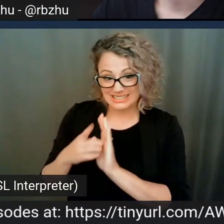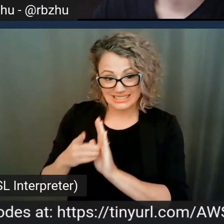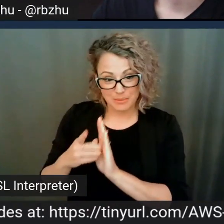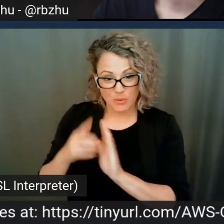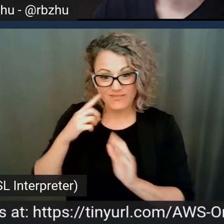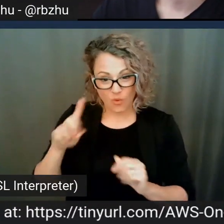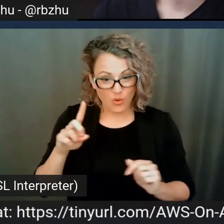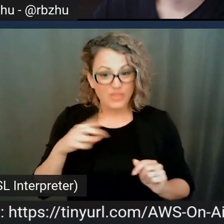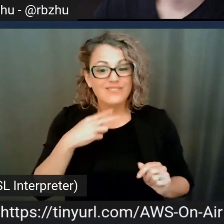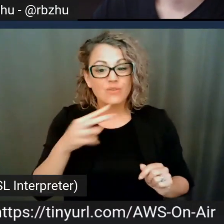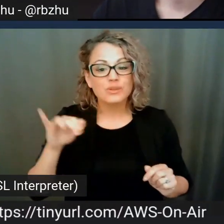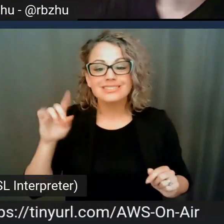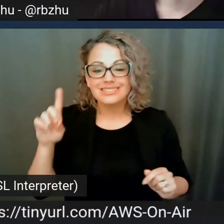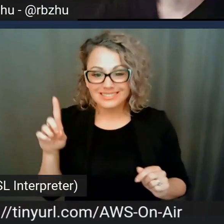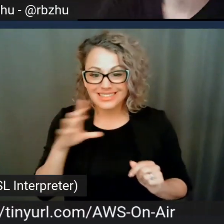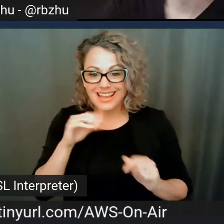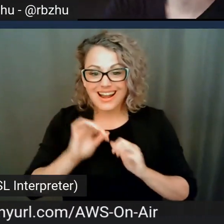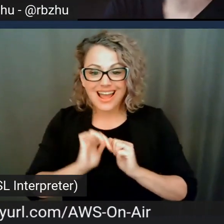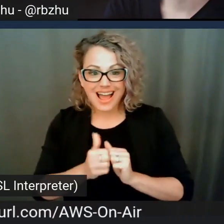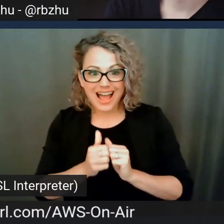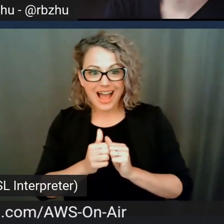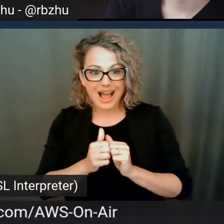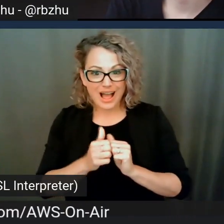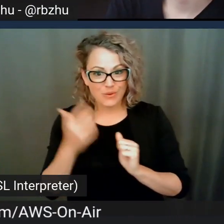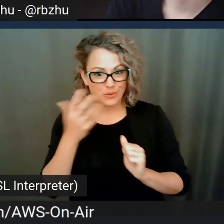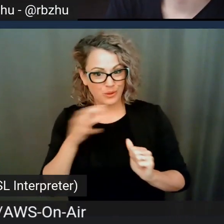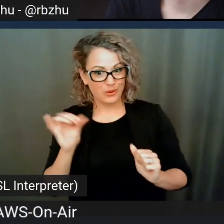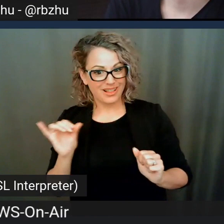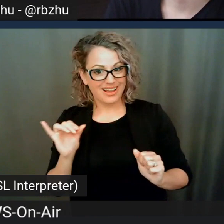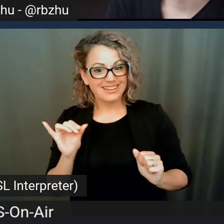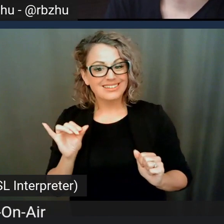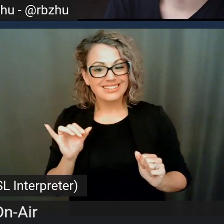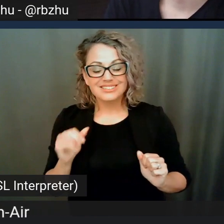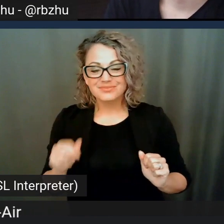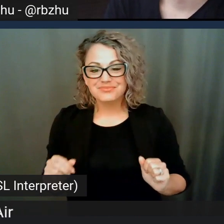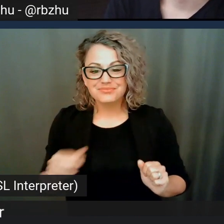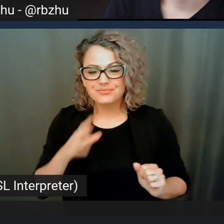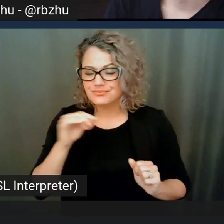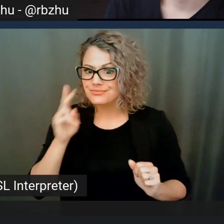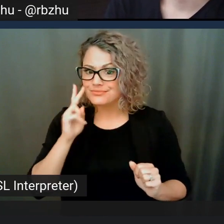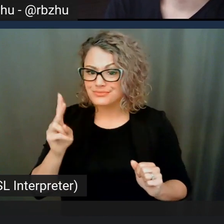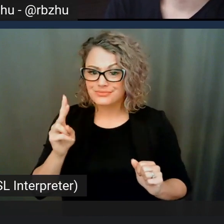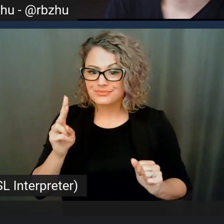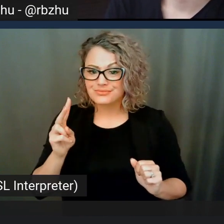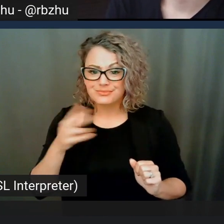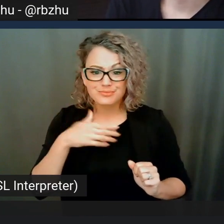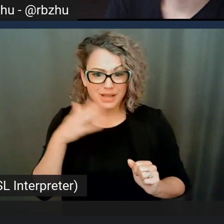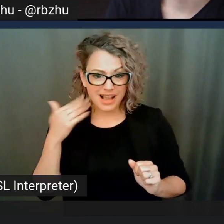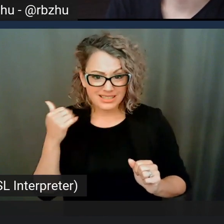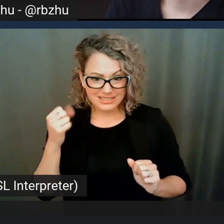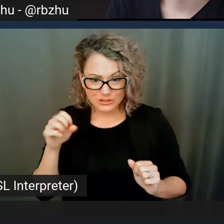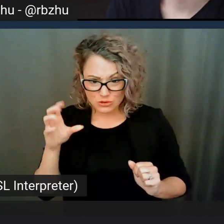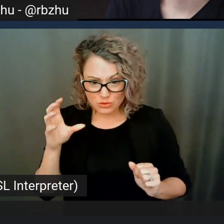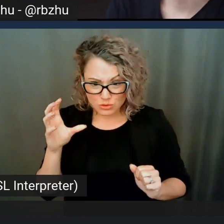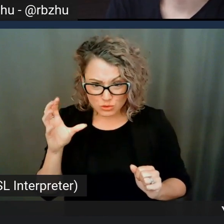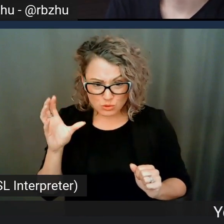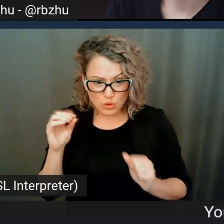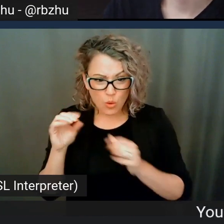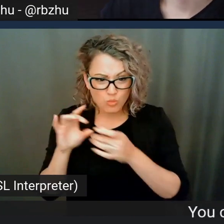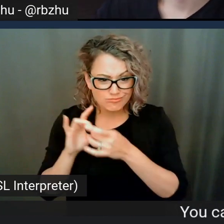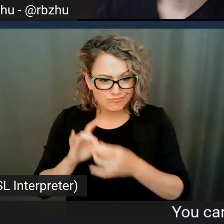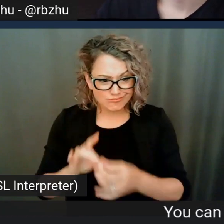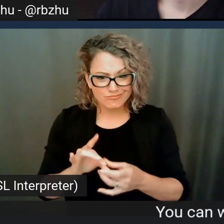ID and how it works in its in Connect. And as you can see, because it's so tightly integrated with